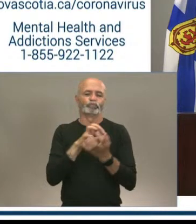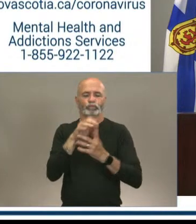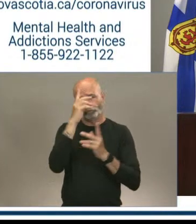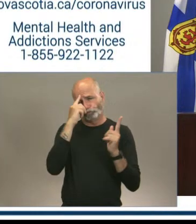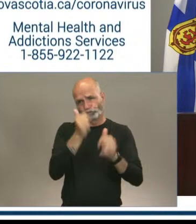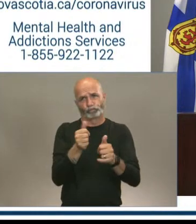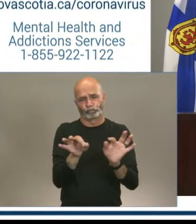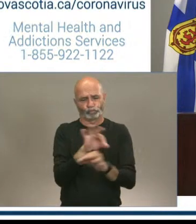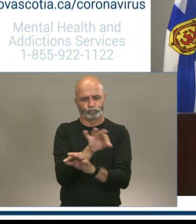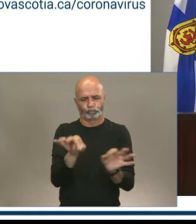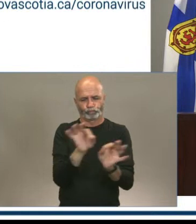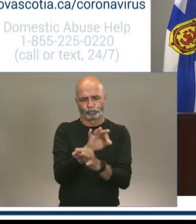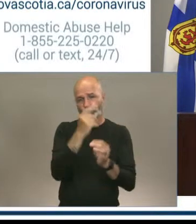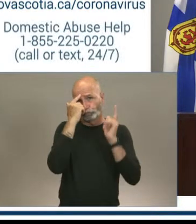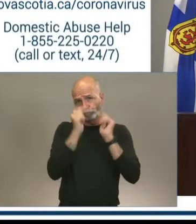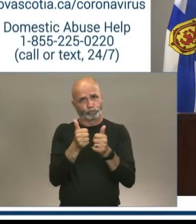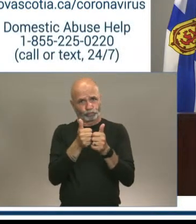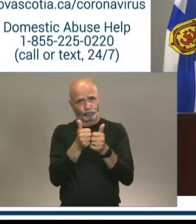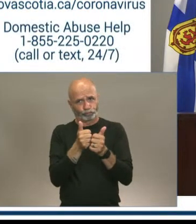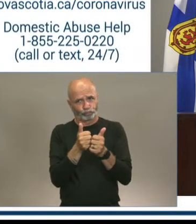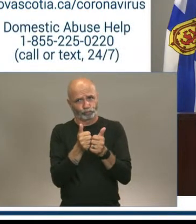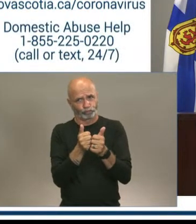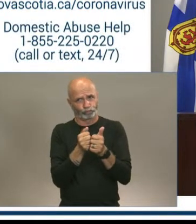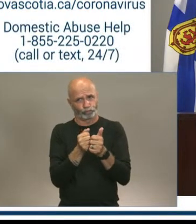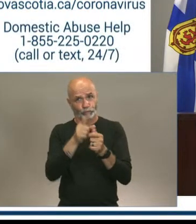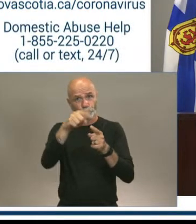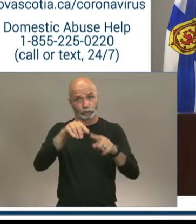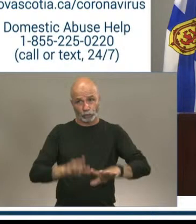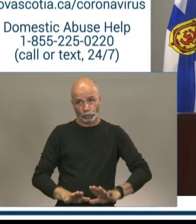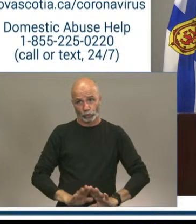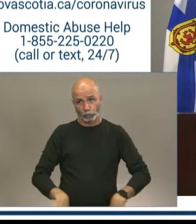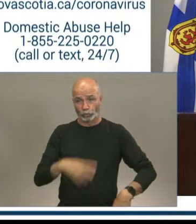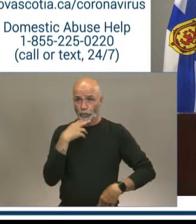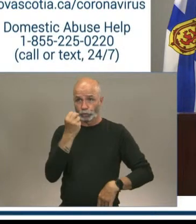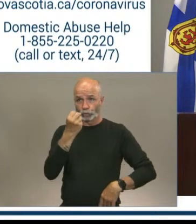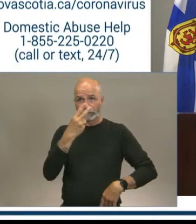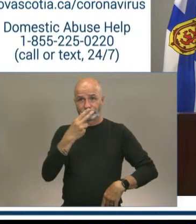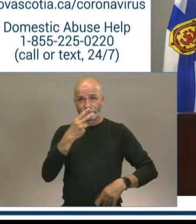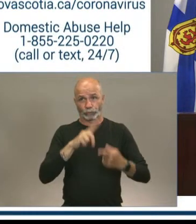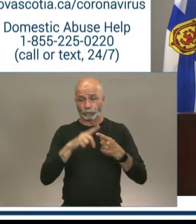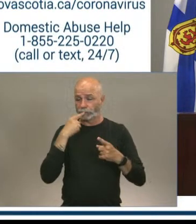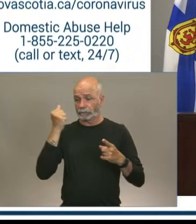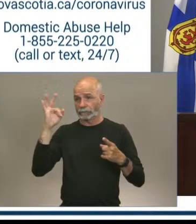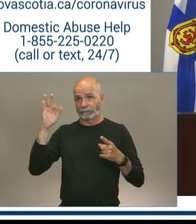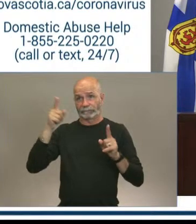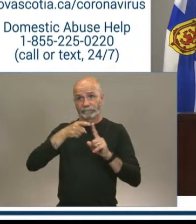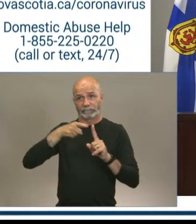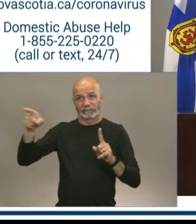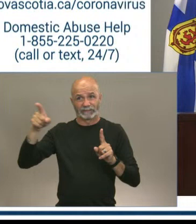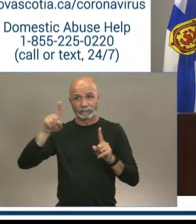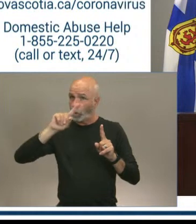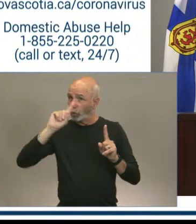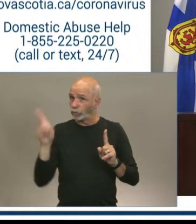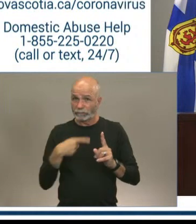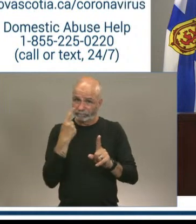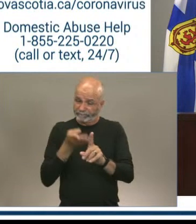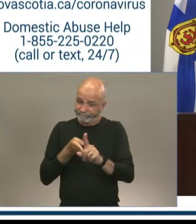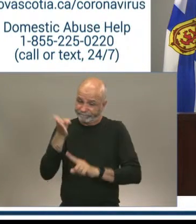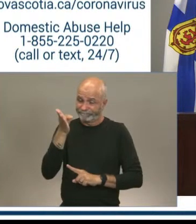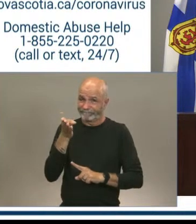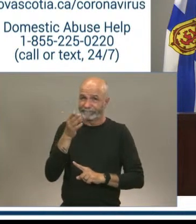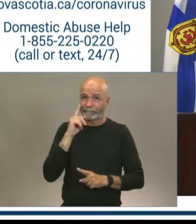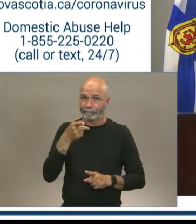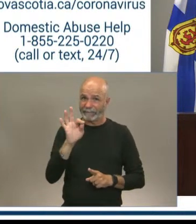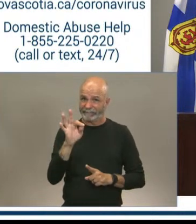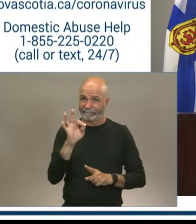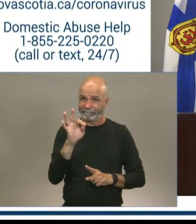two regards. One, children 12 to 19 can only get the Pfizer, and it looks like there's some limit to how much Pfizer